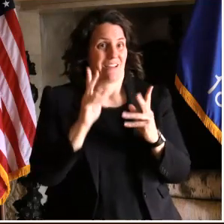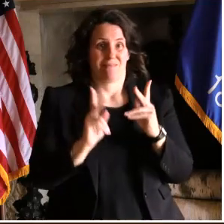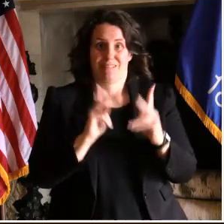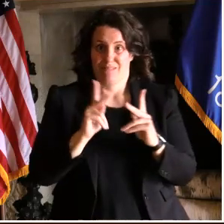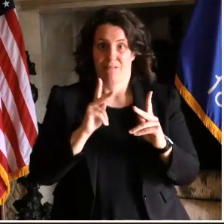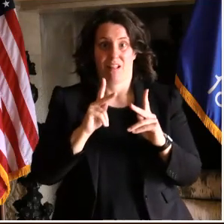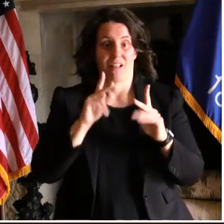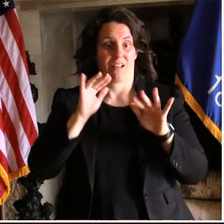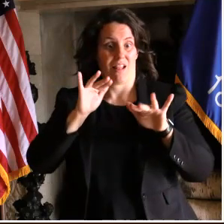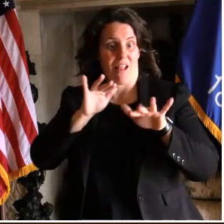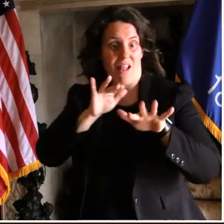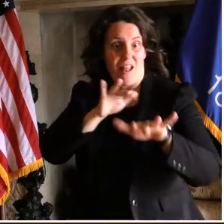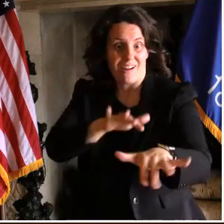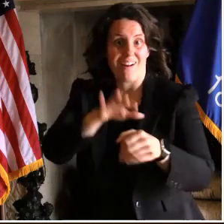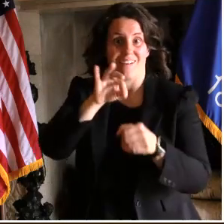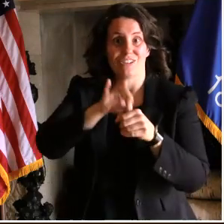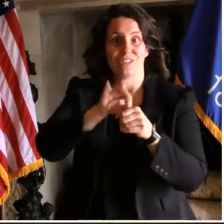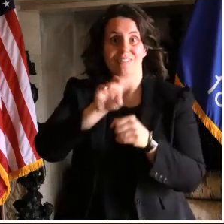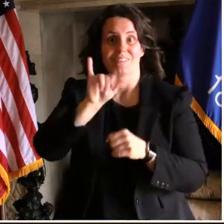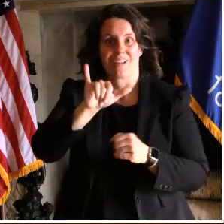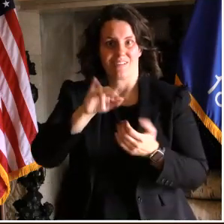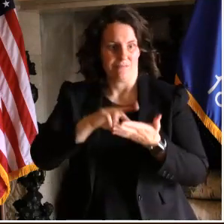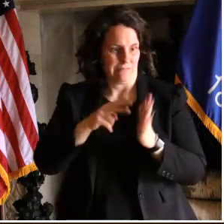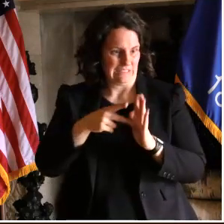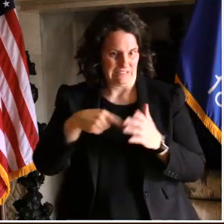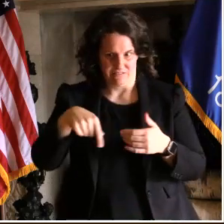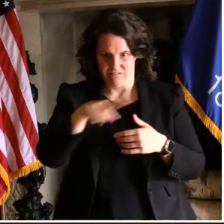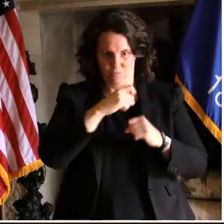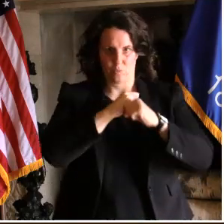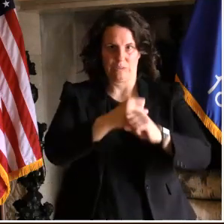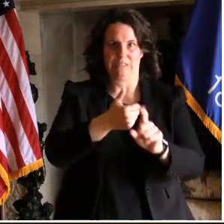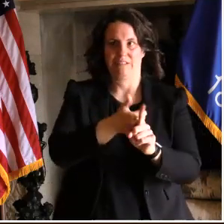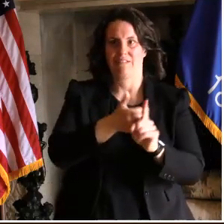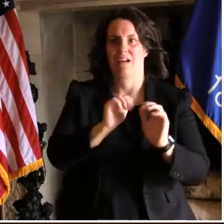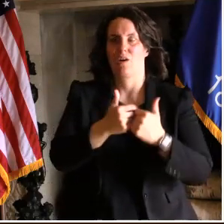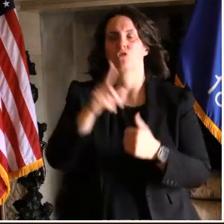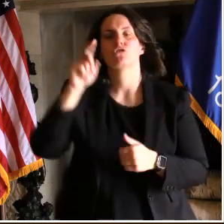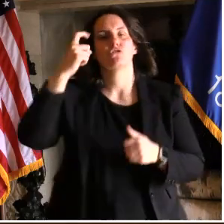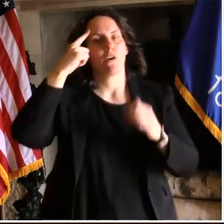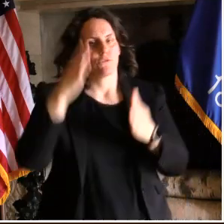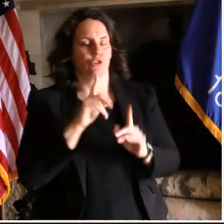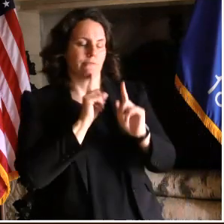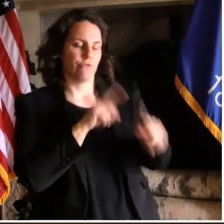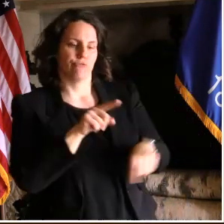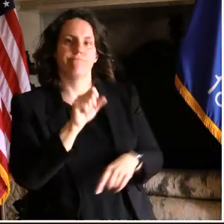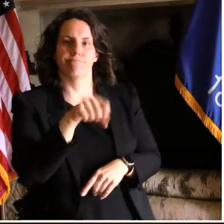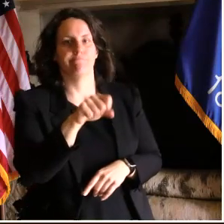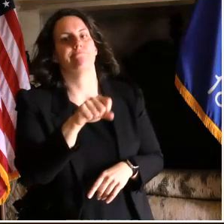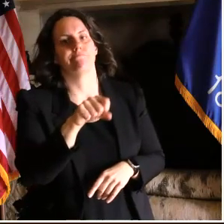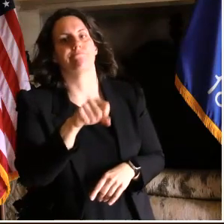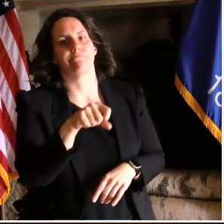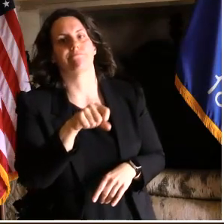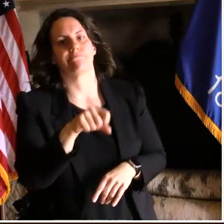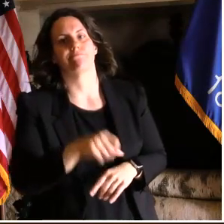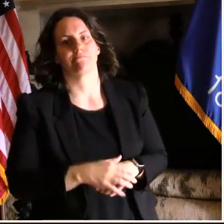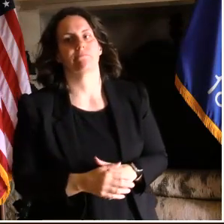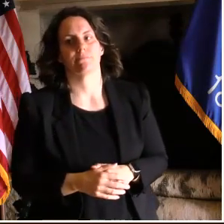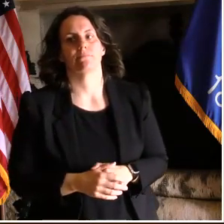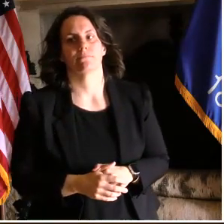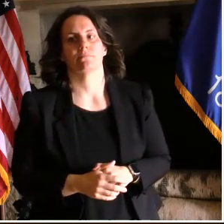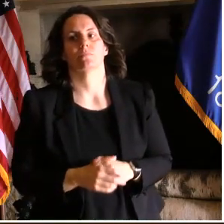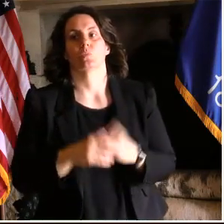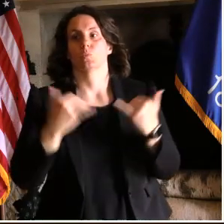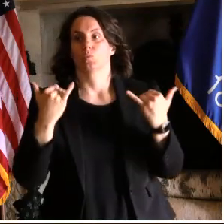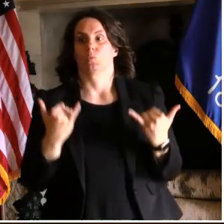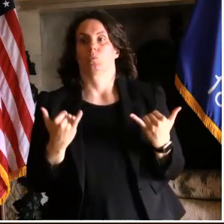day? The answer is yes. The answer is yes. We have, in fact, just today I've talked to